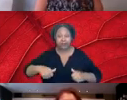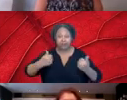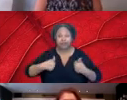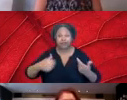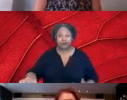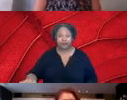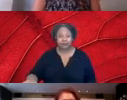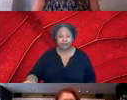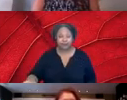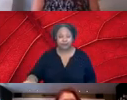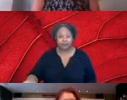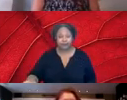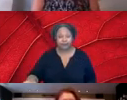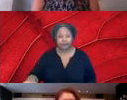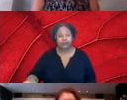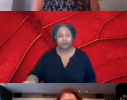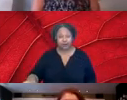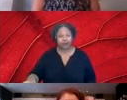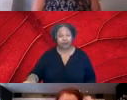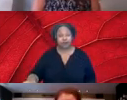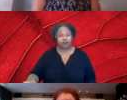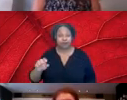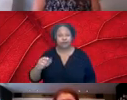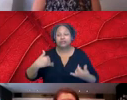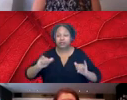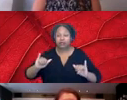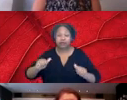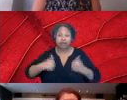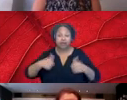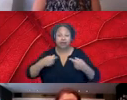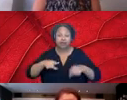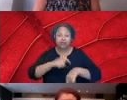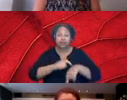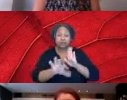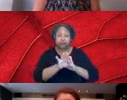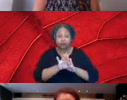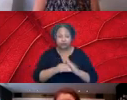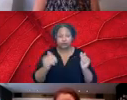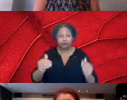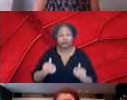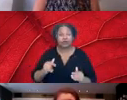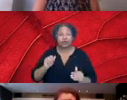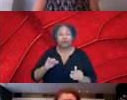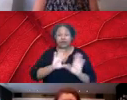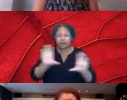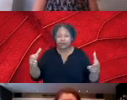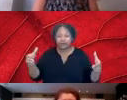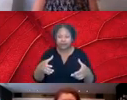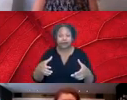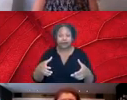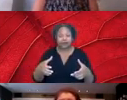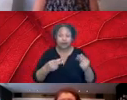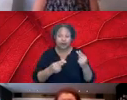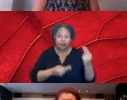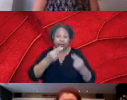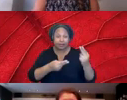selection. So next, to be eligible to, as a creative, collective nominees must